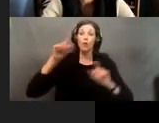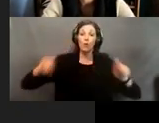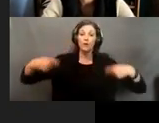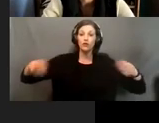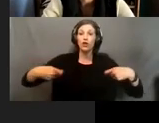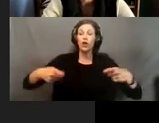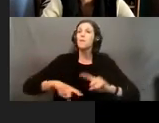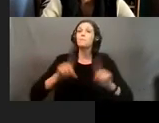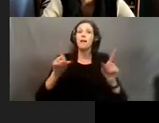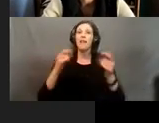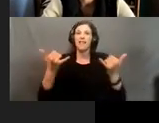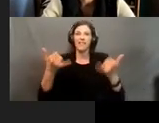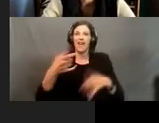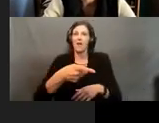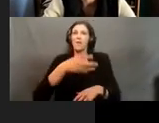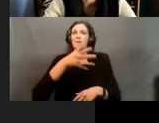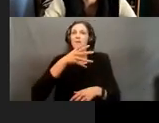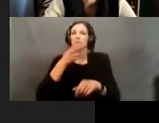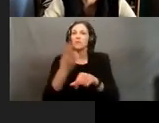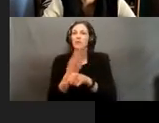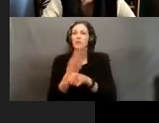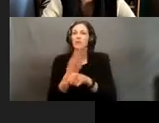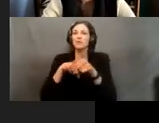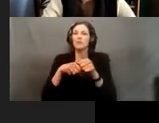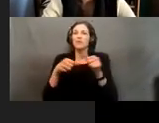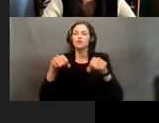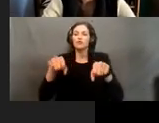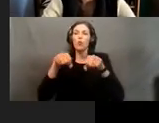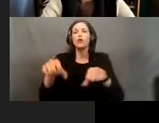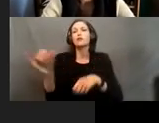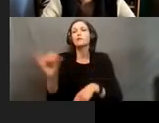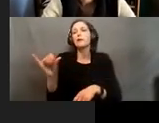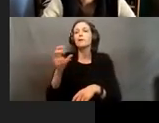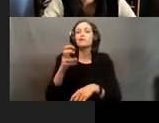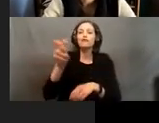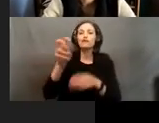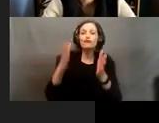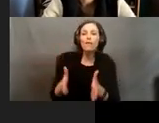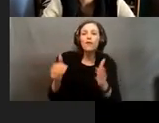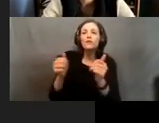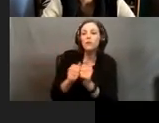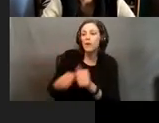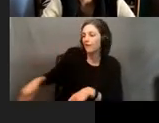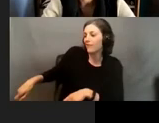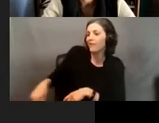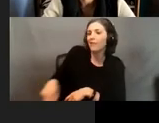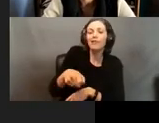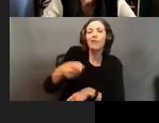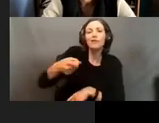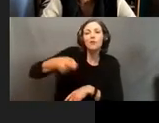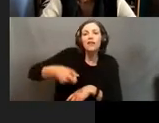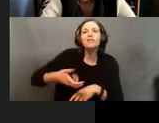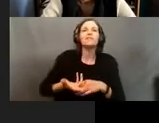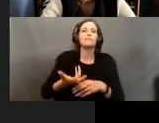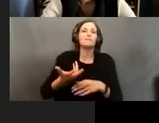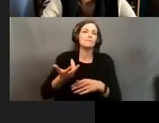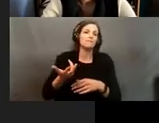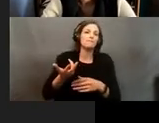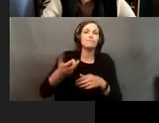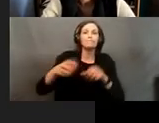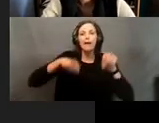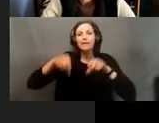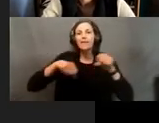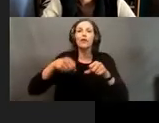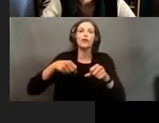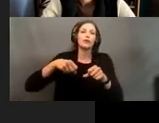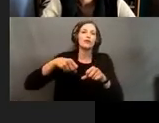stroller just as travelers with rolly suitcases use them and, you know, bicycles and skateboarders. I think that